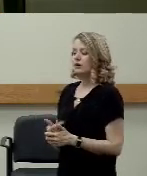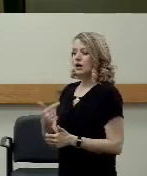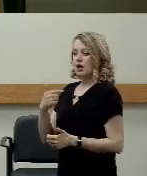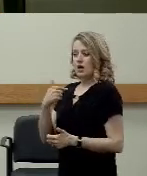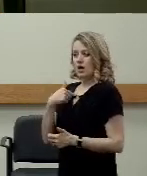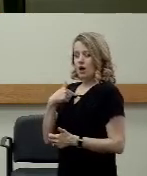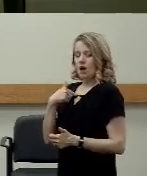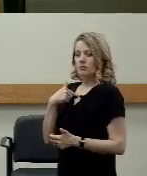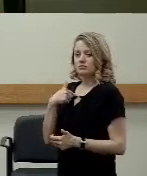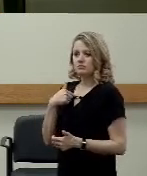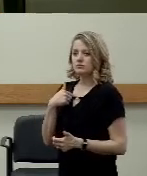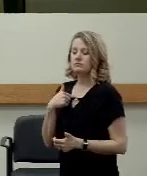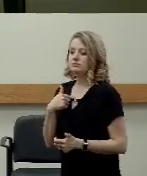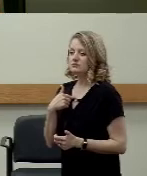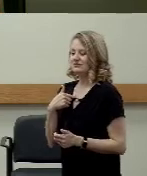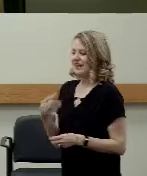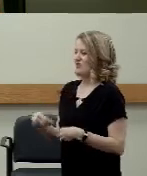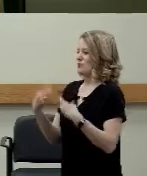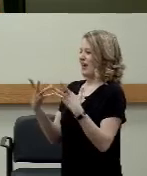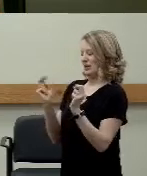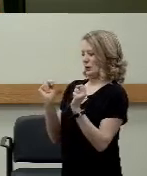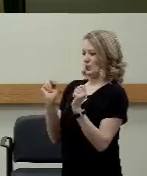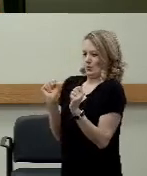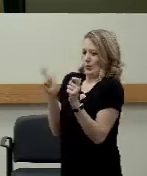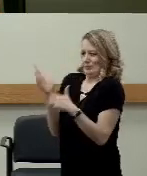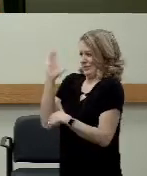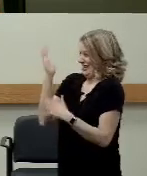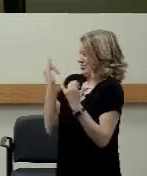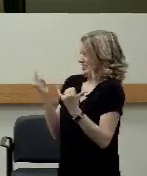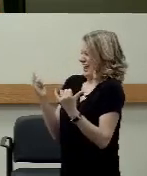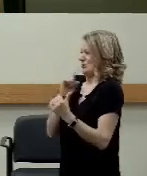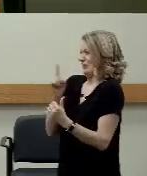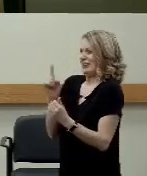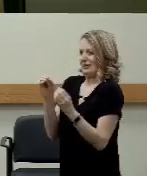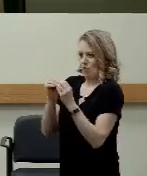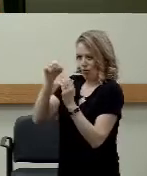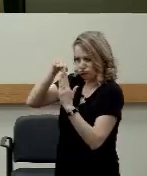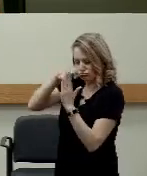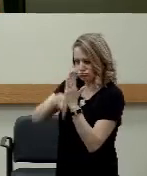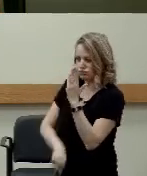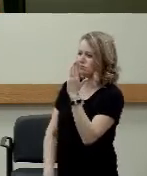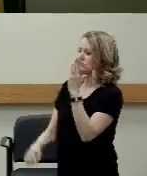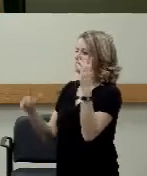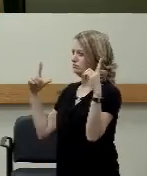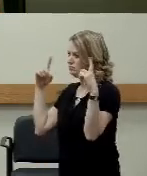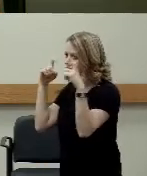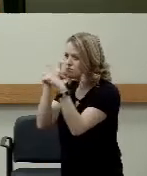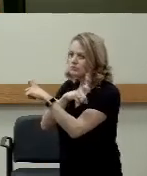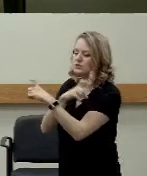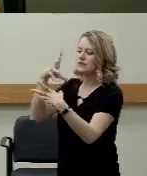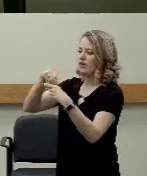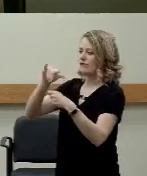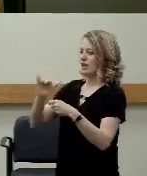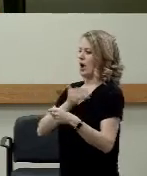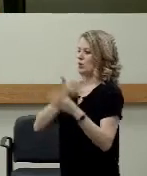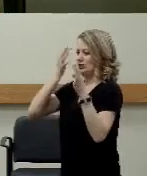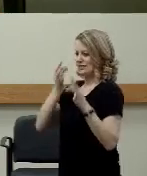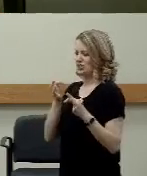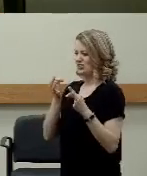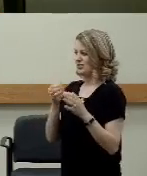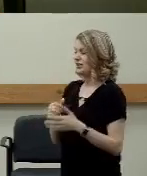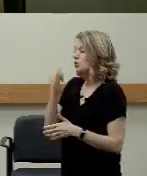quick presentation route today. There's a lot that goes into this decision. The alternative to not